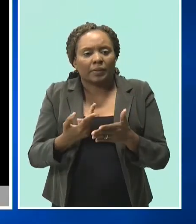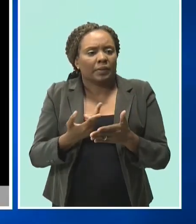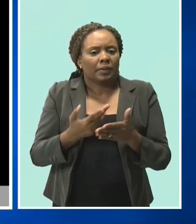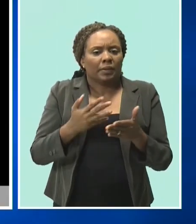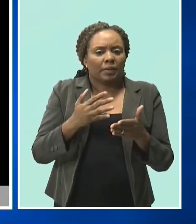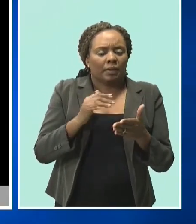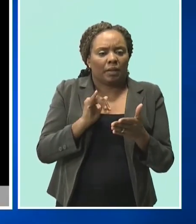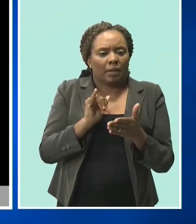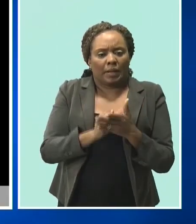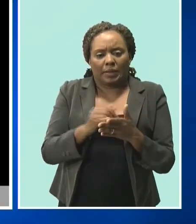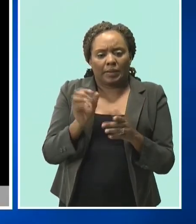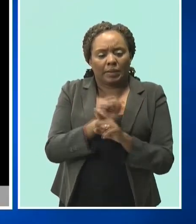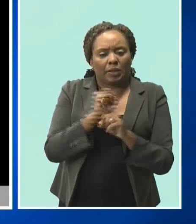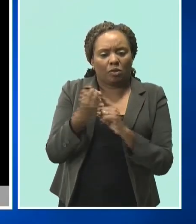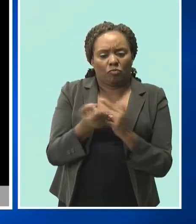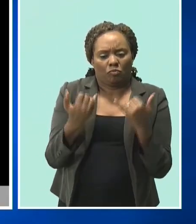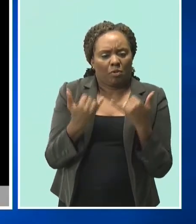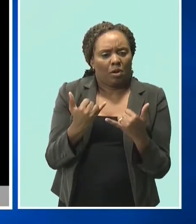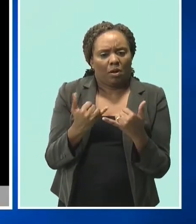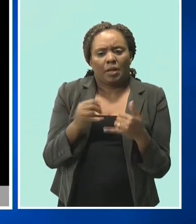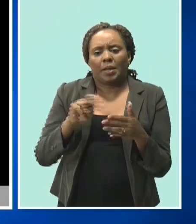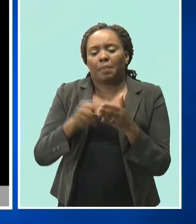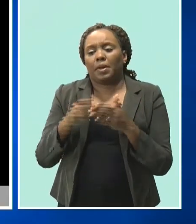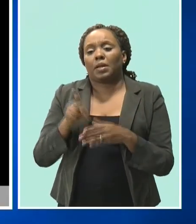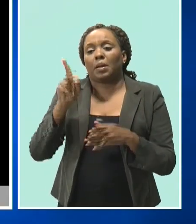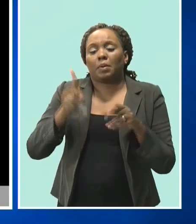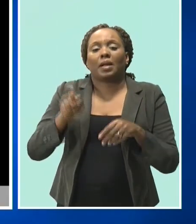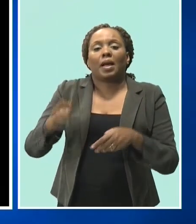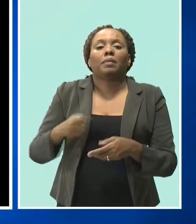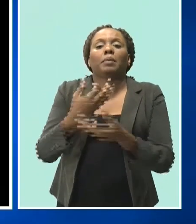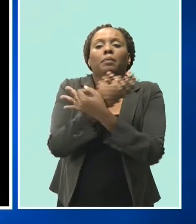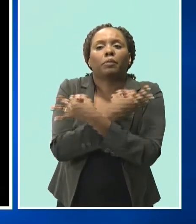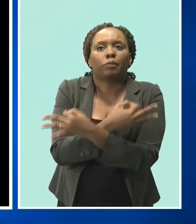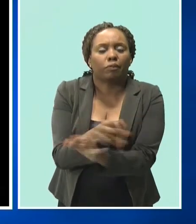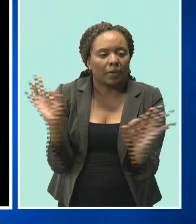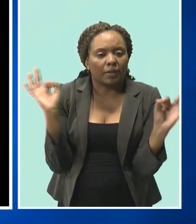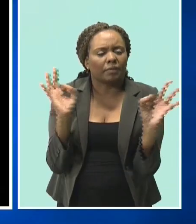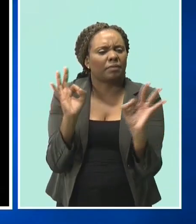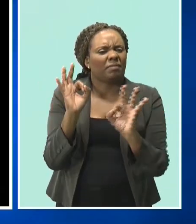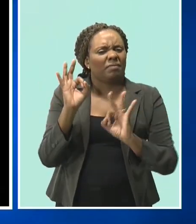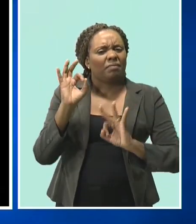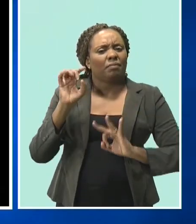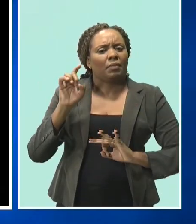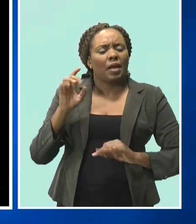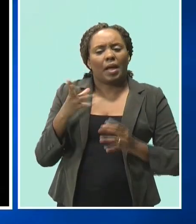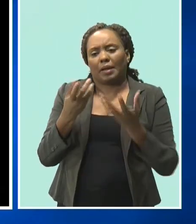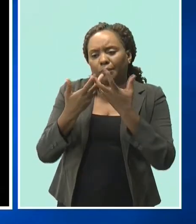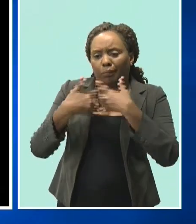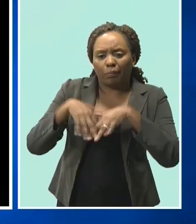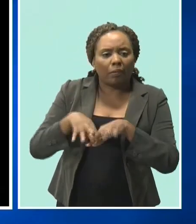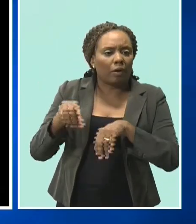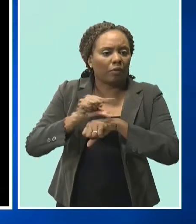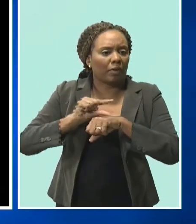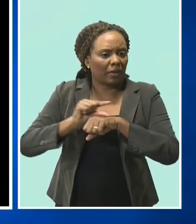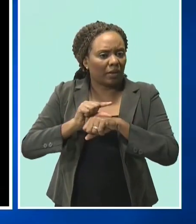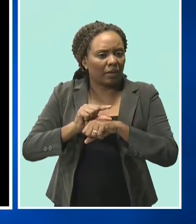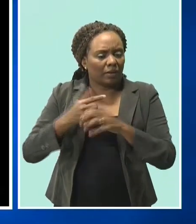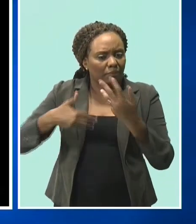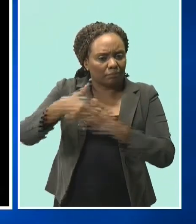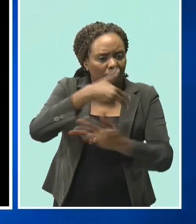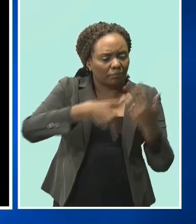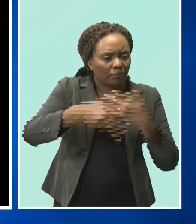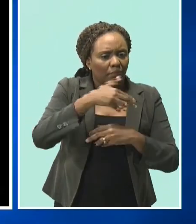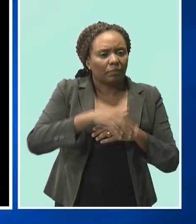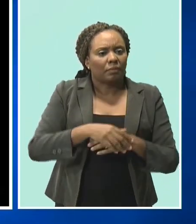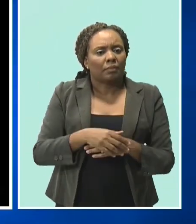present circumstances to mean that we must release this gentleman without more into the Grenadian society. This is a man